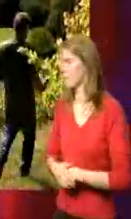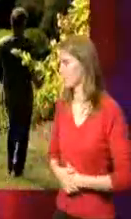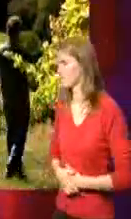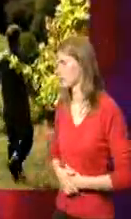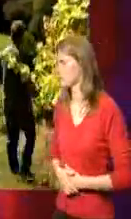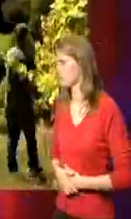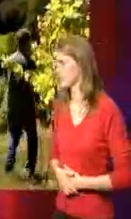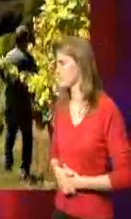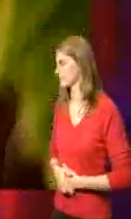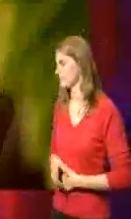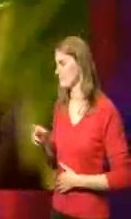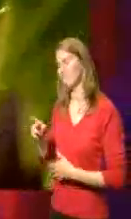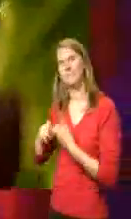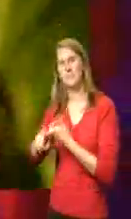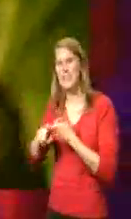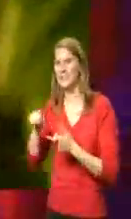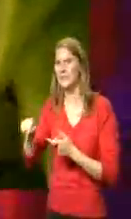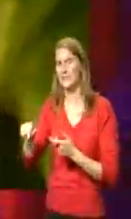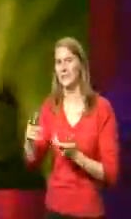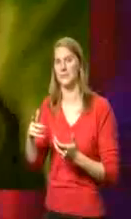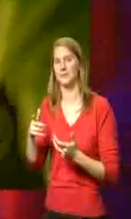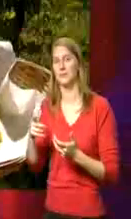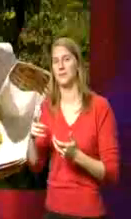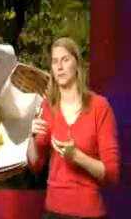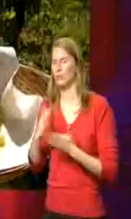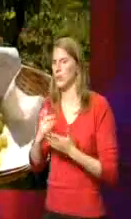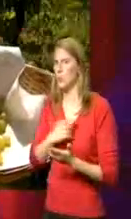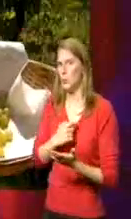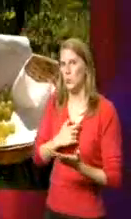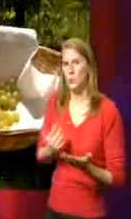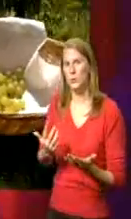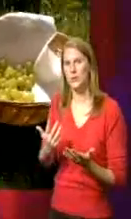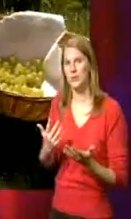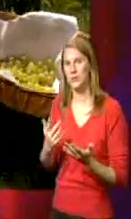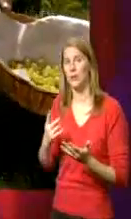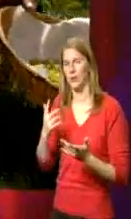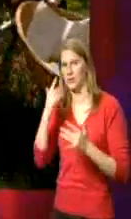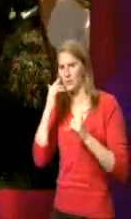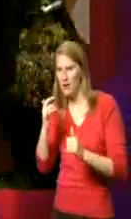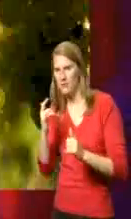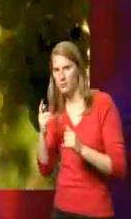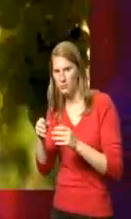It's a nervous moment, the first test of the crop, the 100 berry sample.